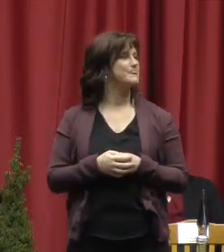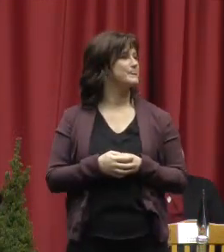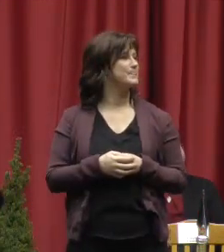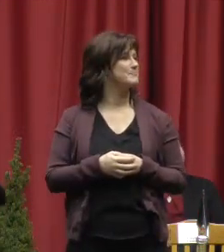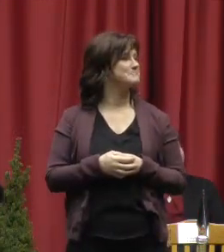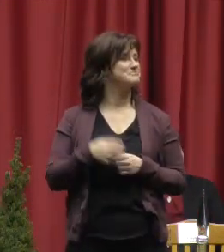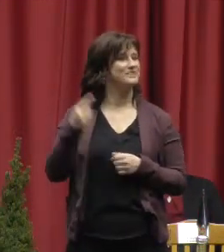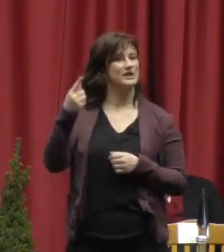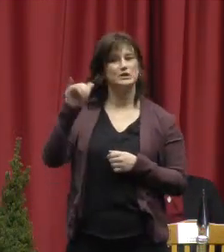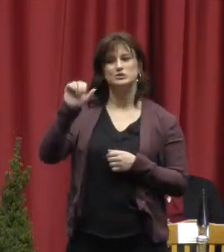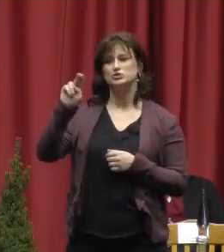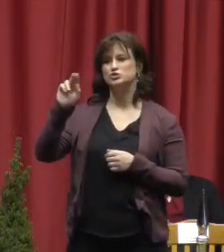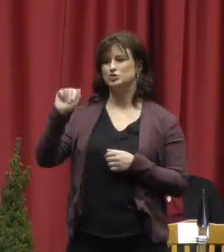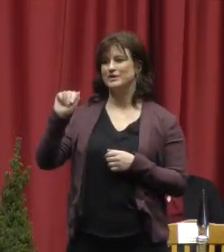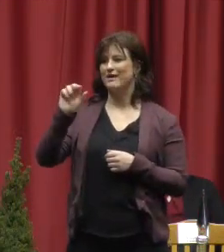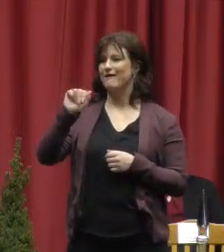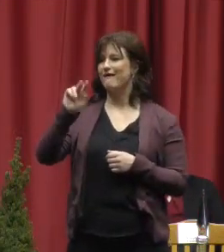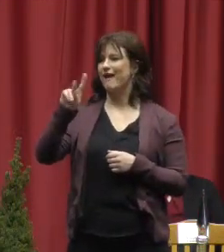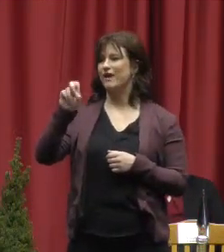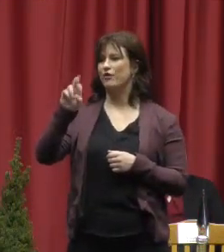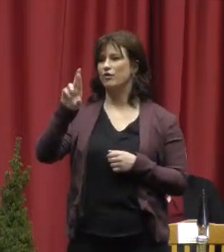Gina Anderson,